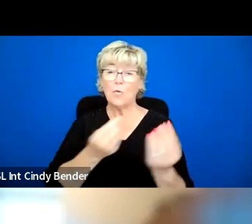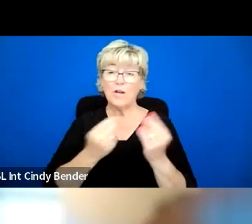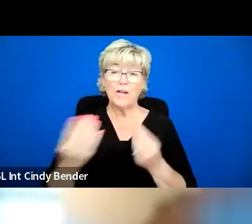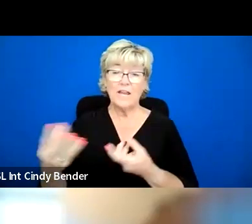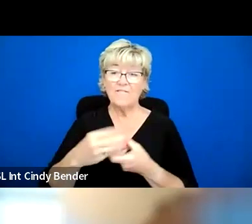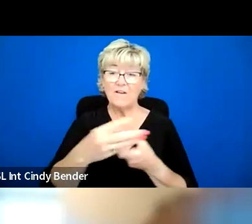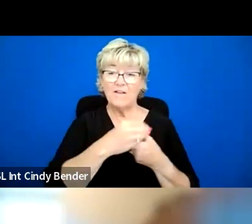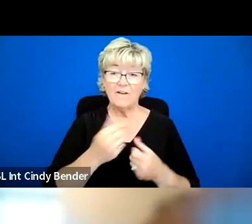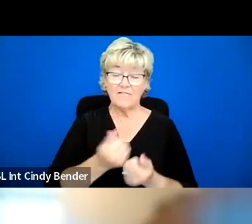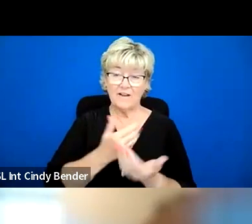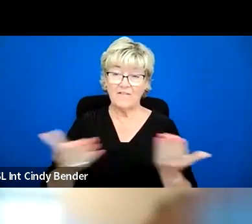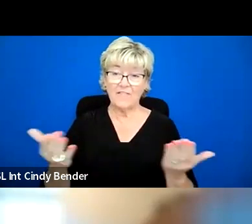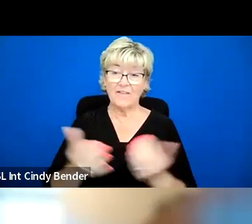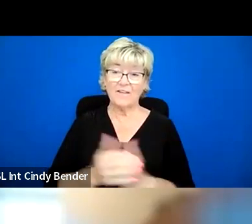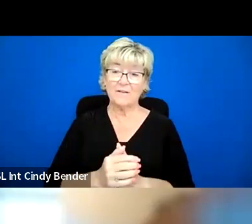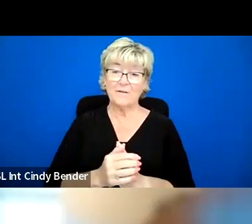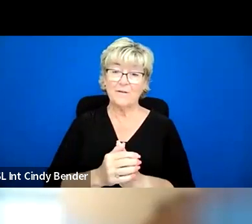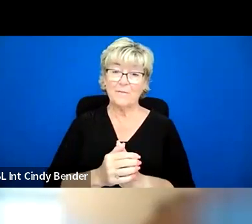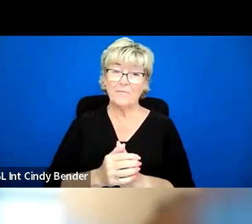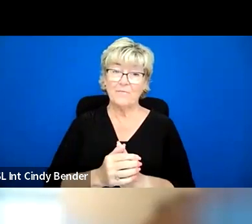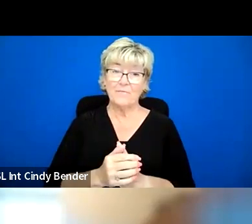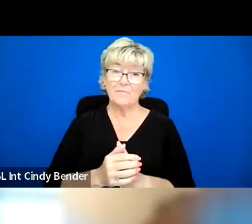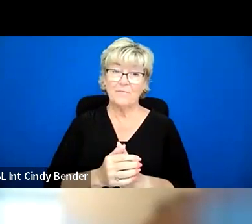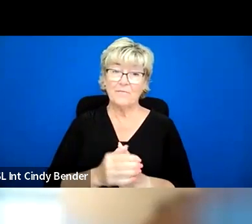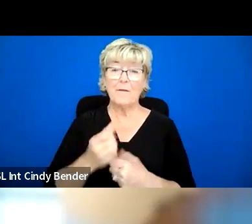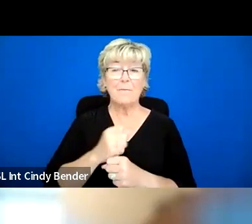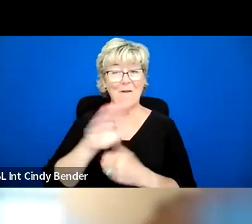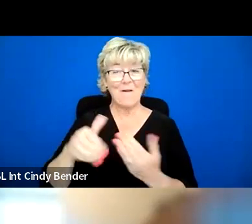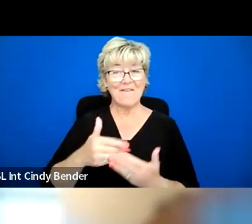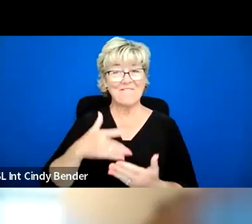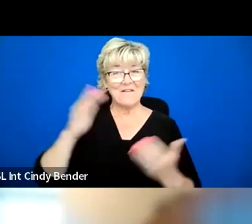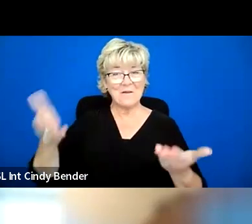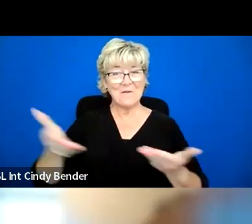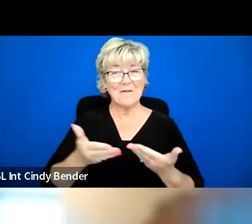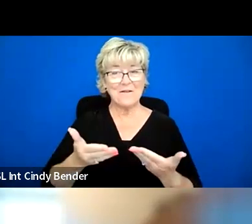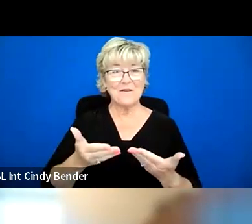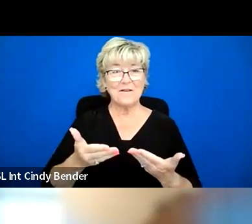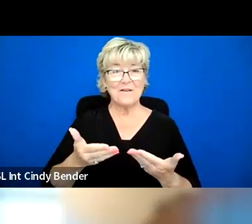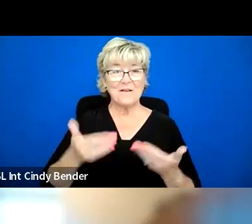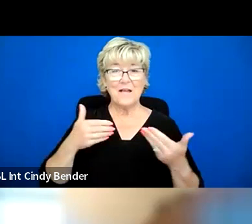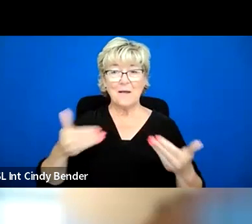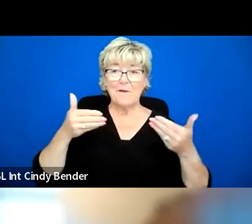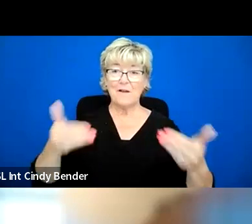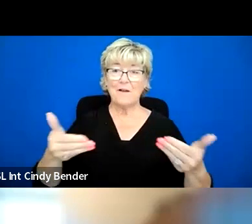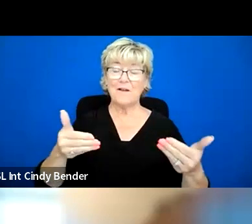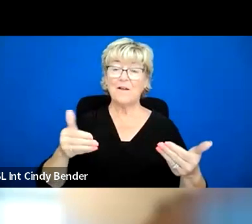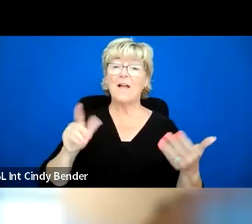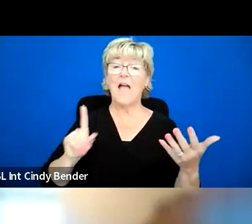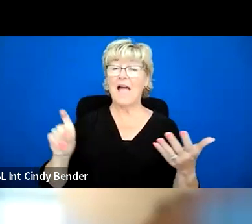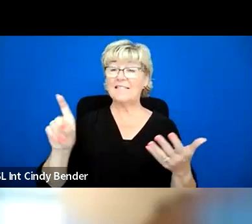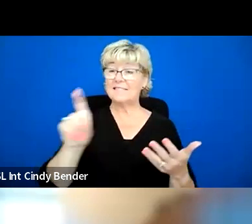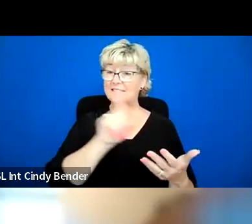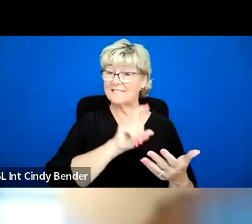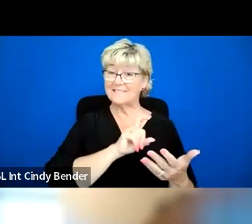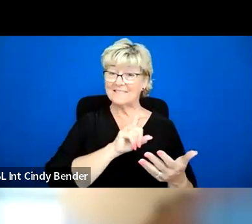involved in everything in our making everyone feel welcome. With that, I'm actually going to start and asking some of these questions.